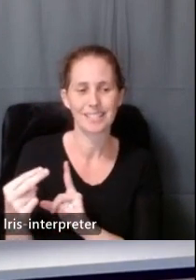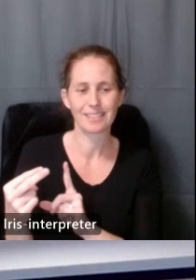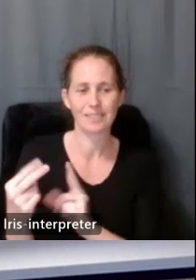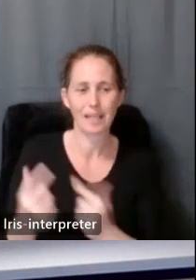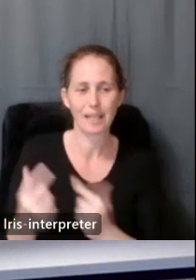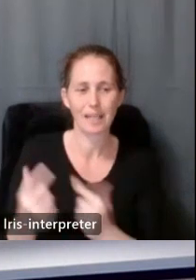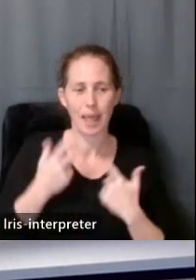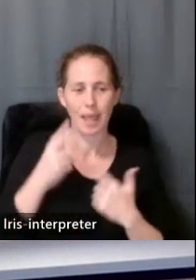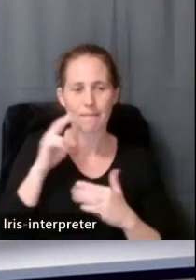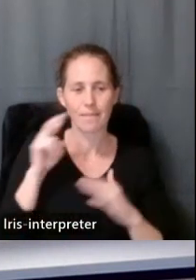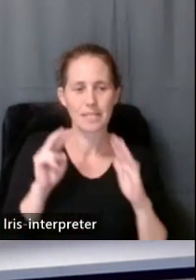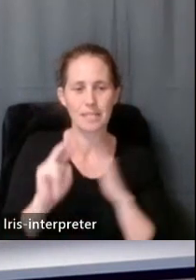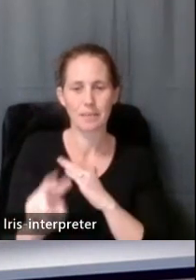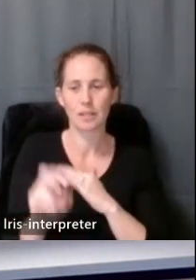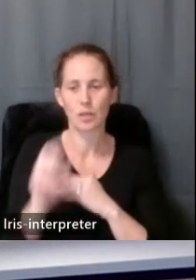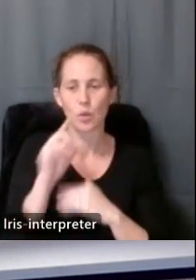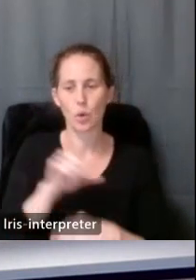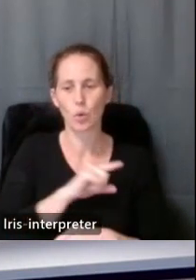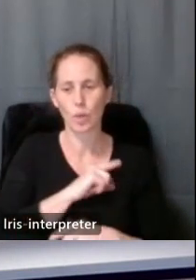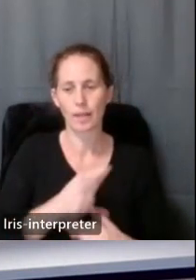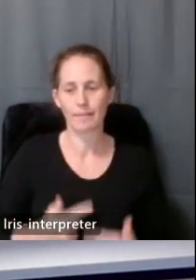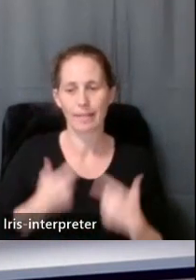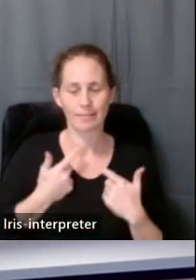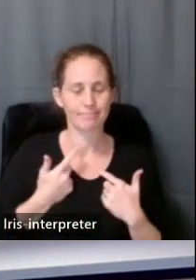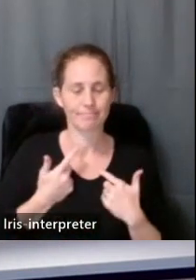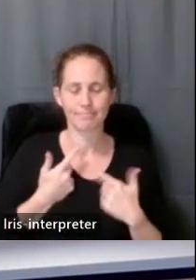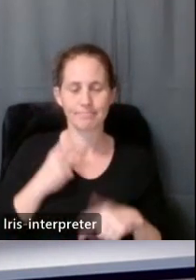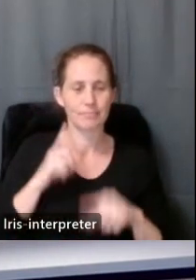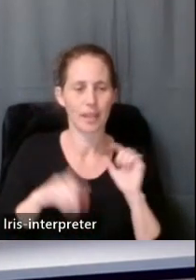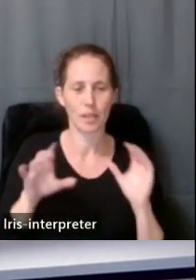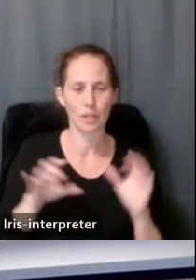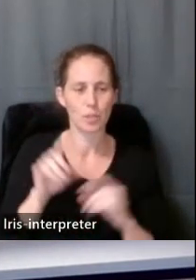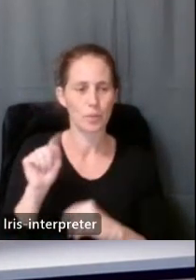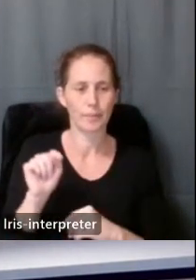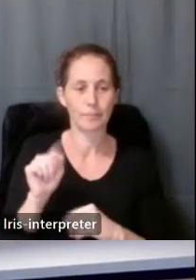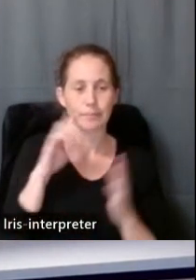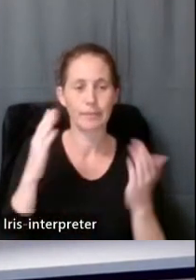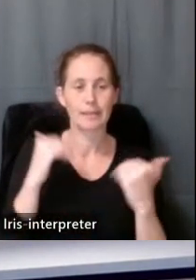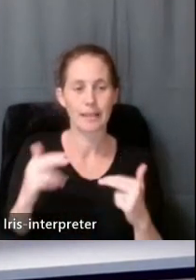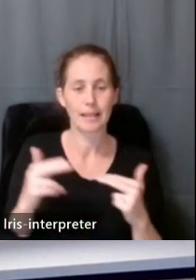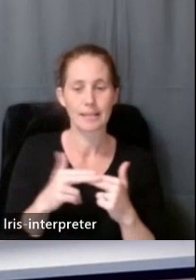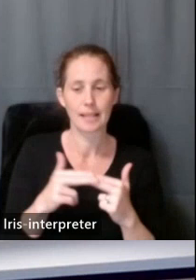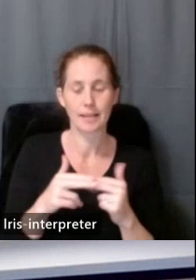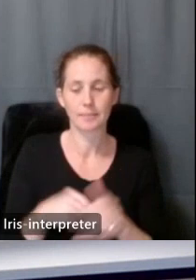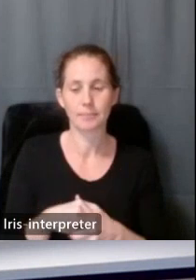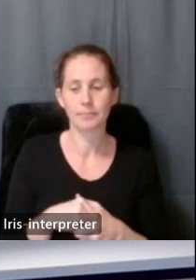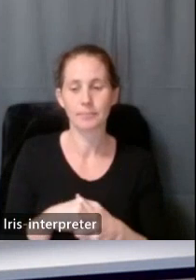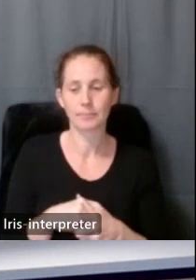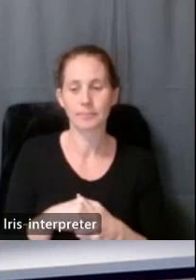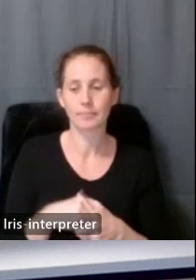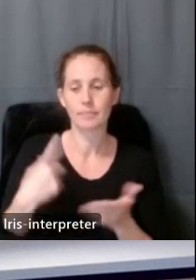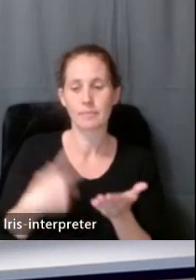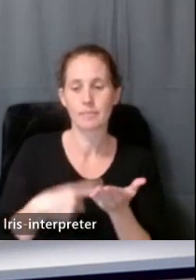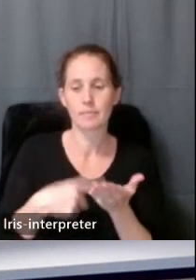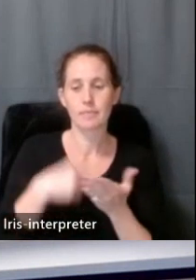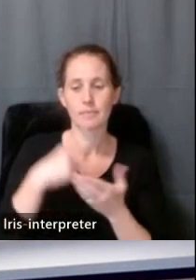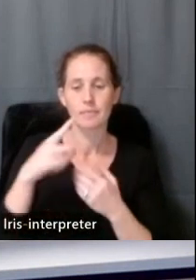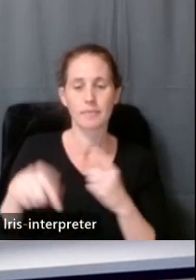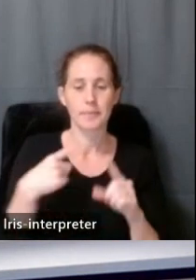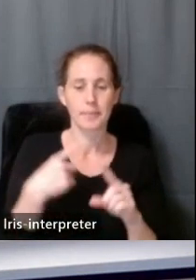life expectancy or quality of life. That cannot be done. Let's move to the next slide, and let's talk now